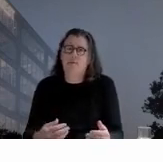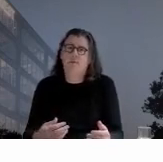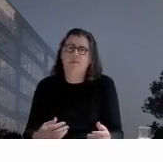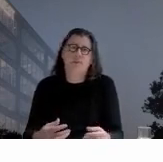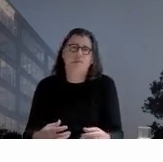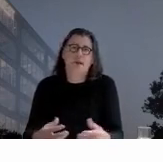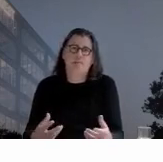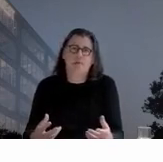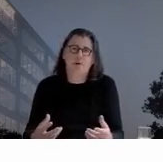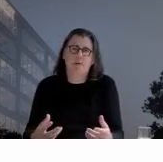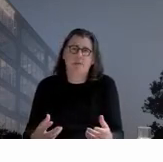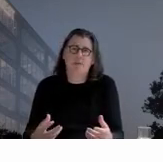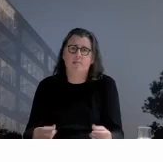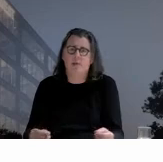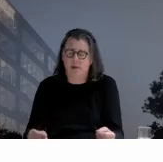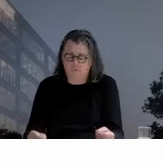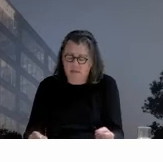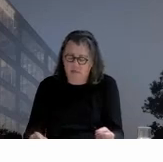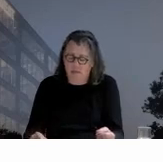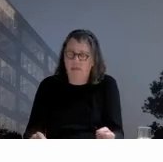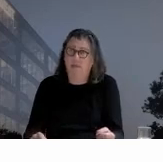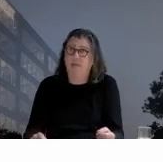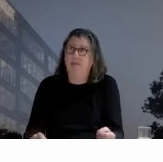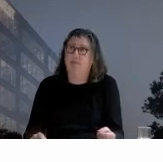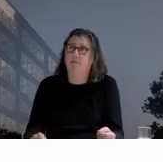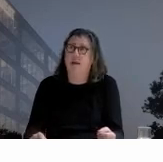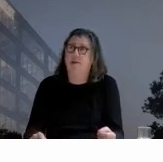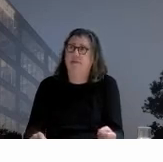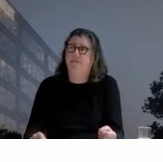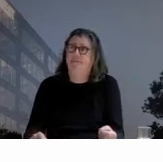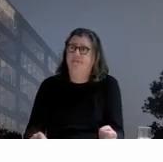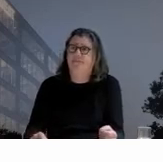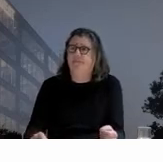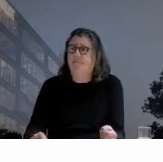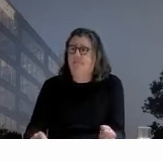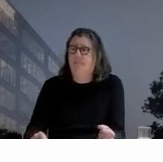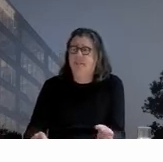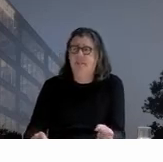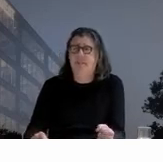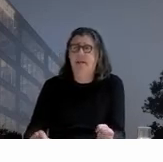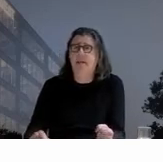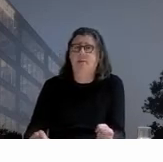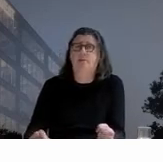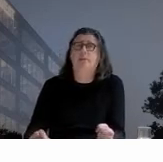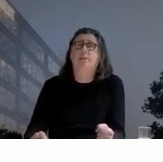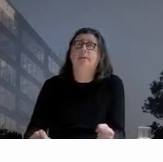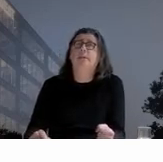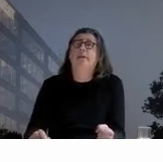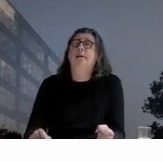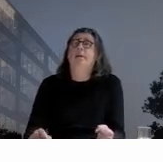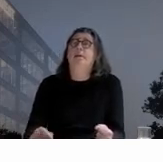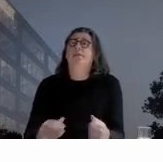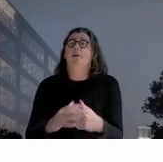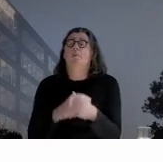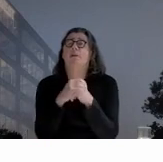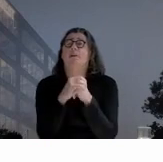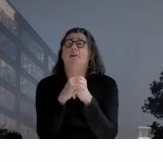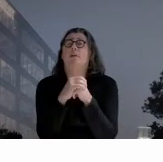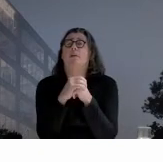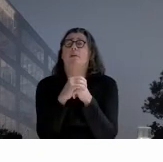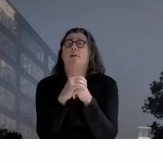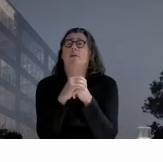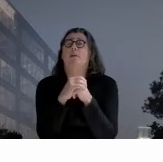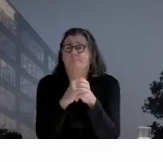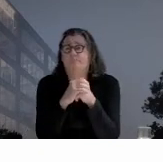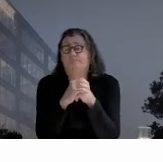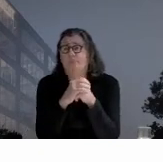and timber, which is the vast majority of the timber, or vast majority of the building above ground, in yellow. So what